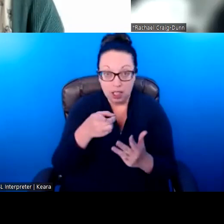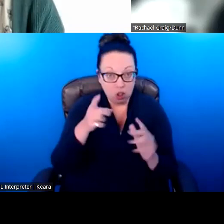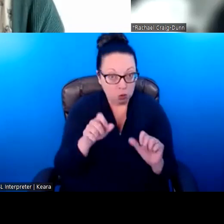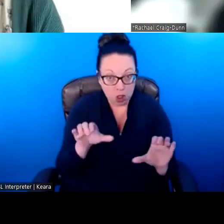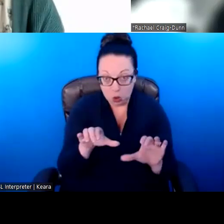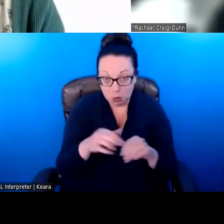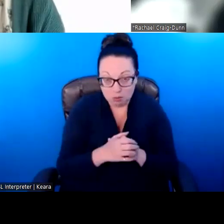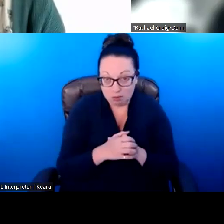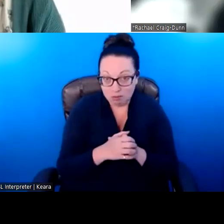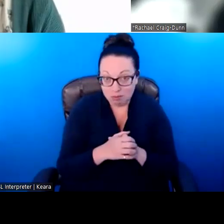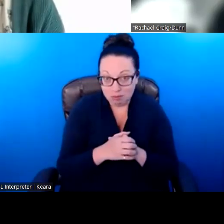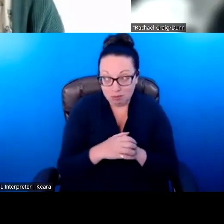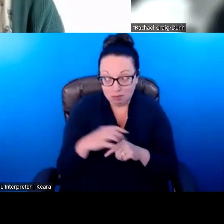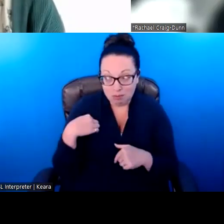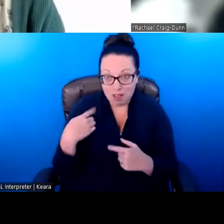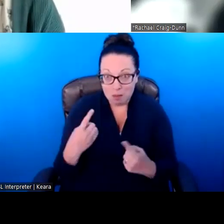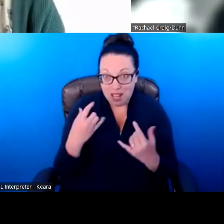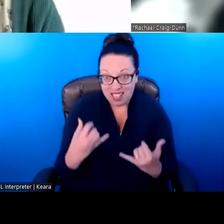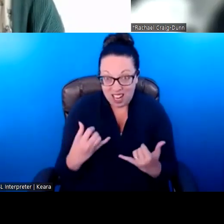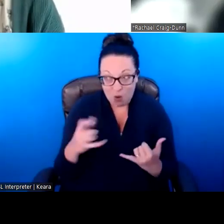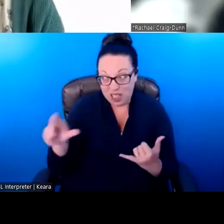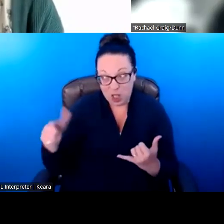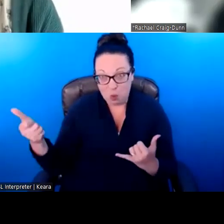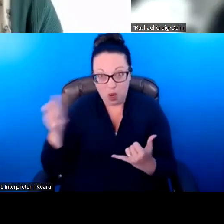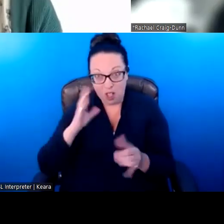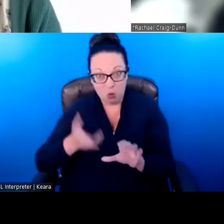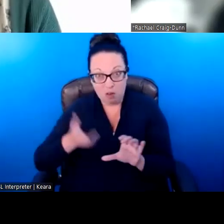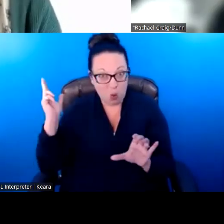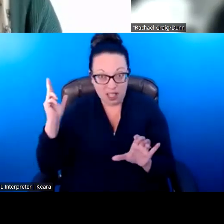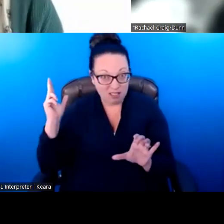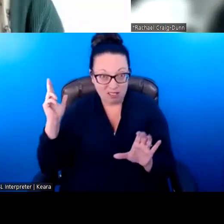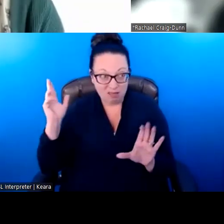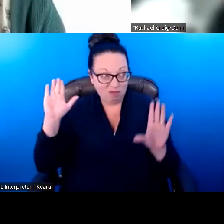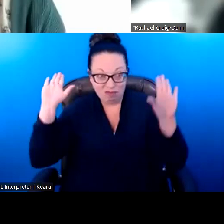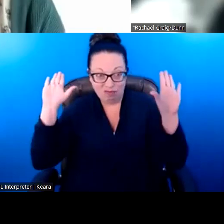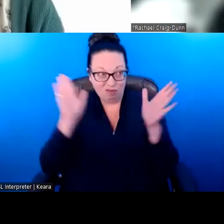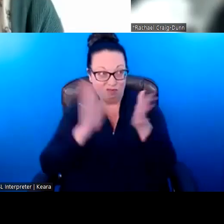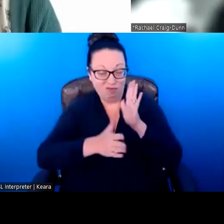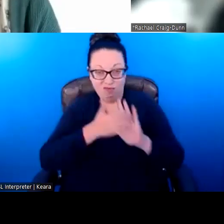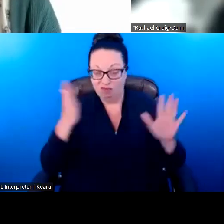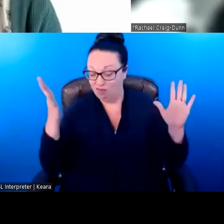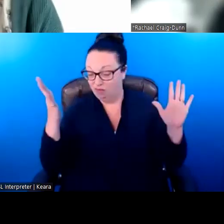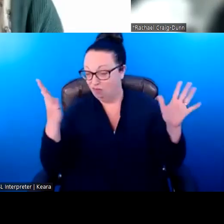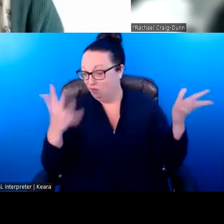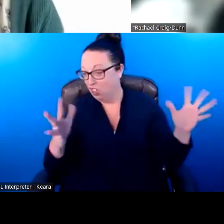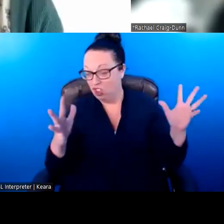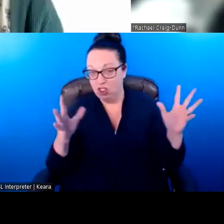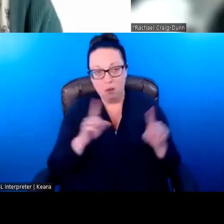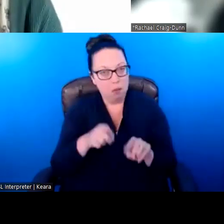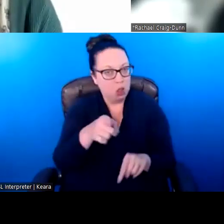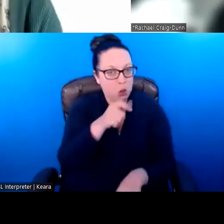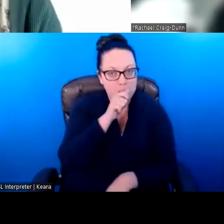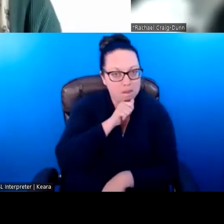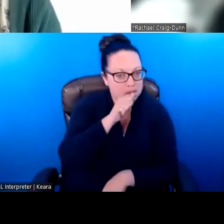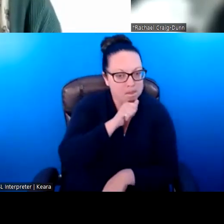She says, "By now, anyone else would have thrown up their hands and walked away from your son." She said, "But you're still hanging in there." And